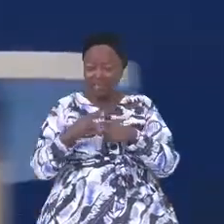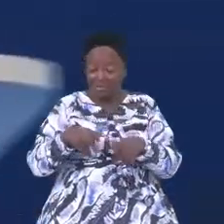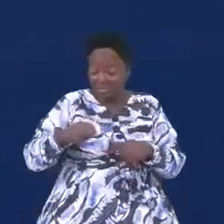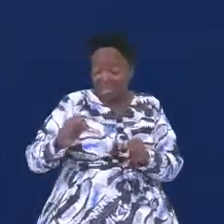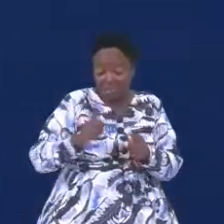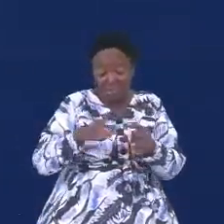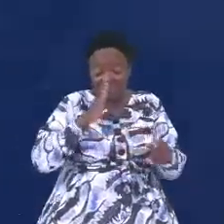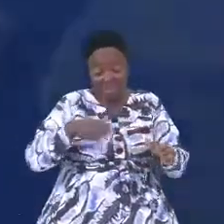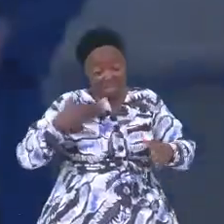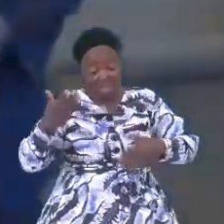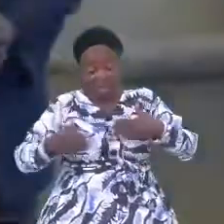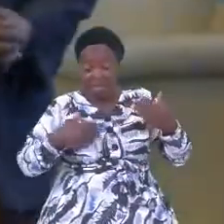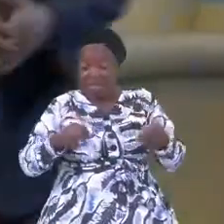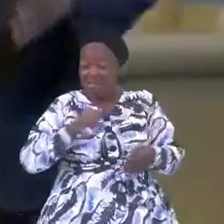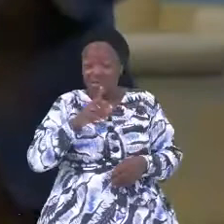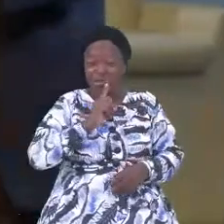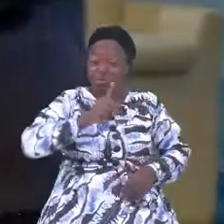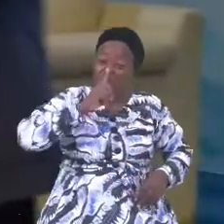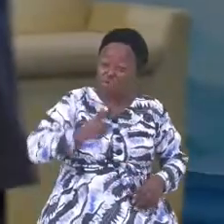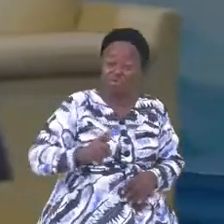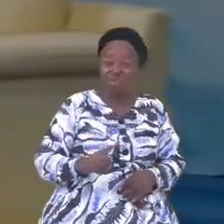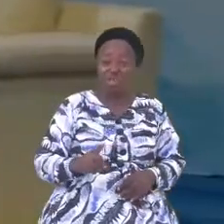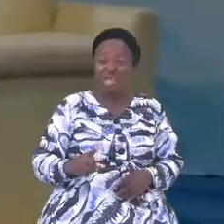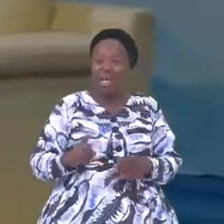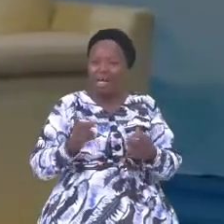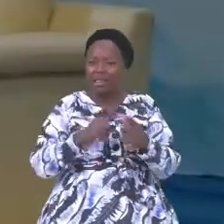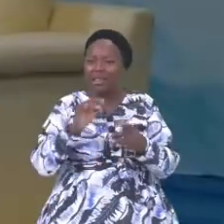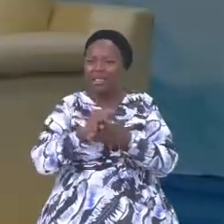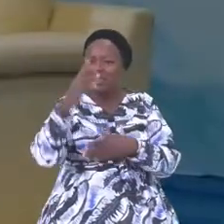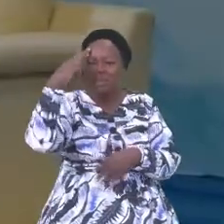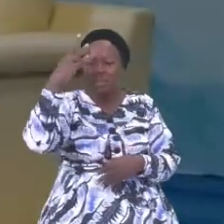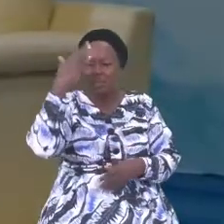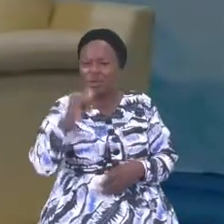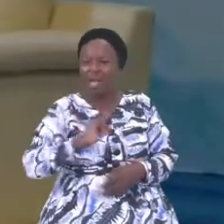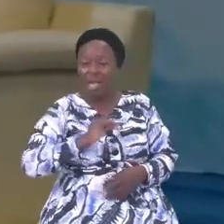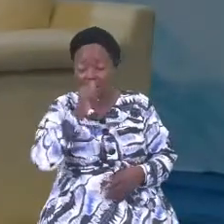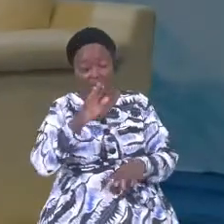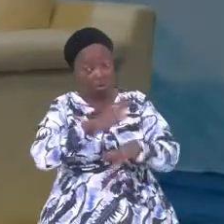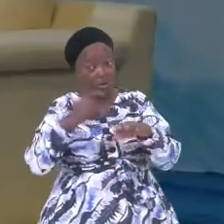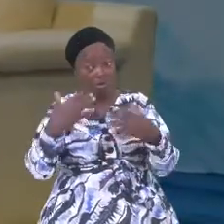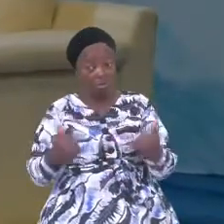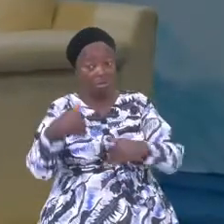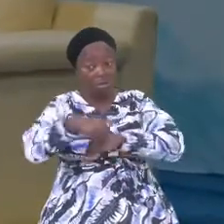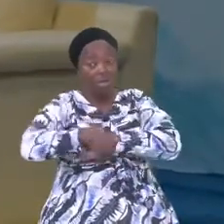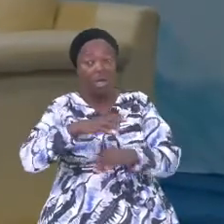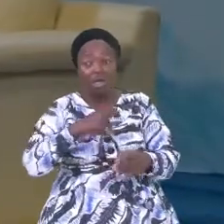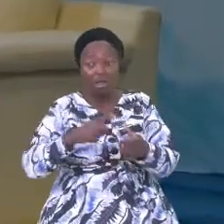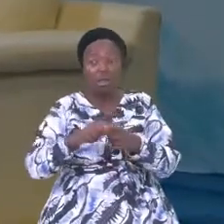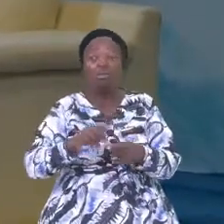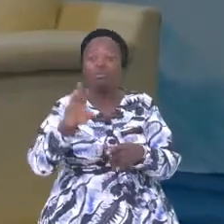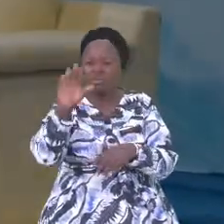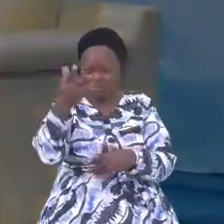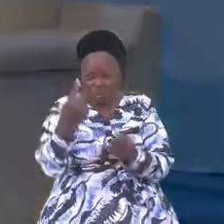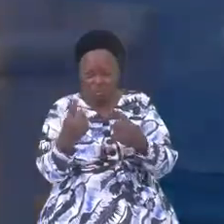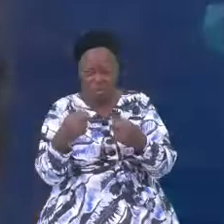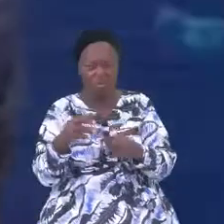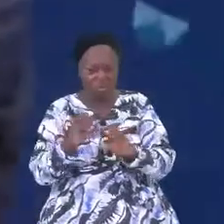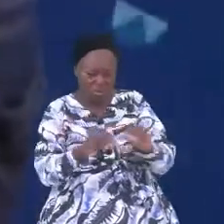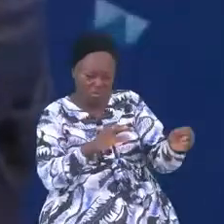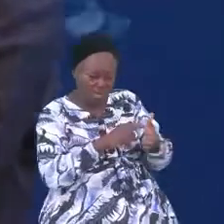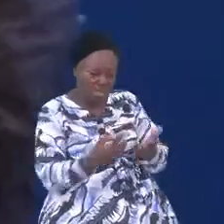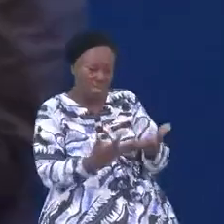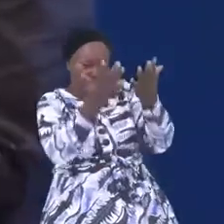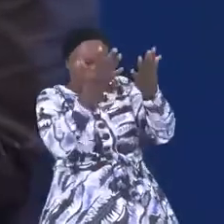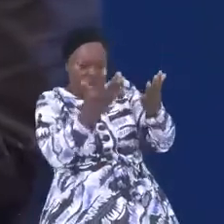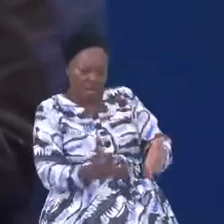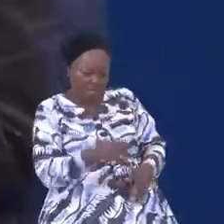up, it will not be real. That's the reason why I'm calling you tonight. Come lay this load down. Then your